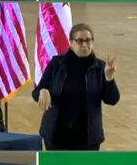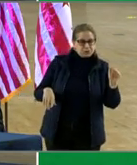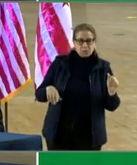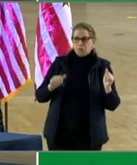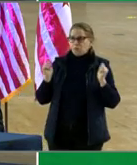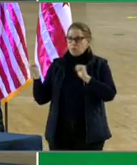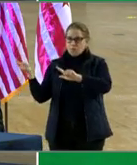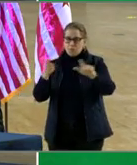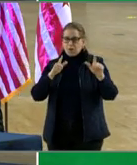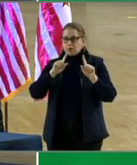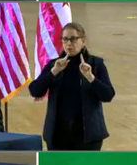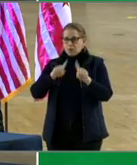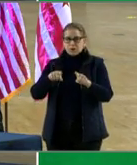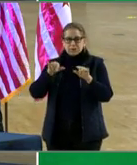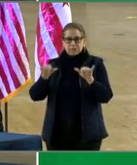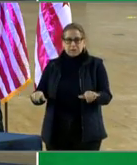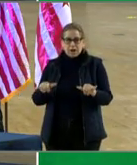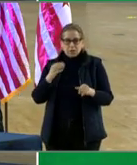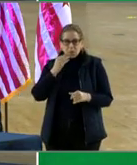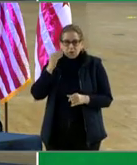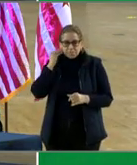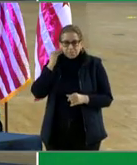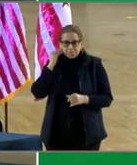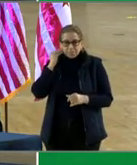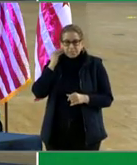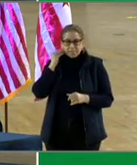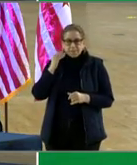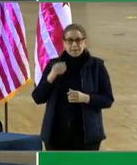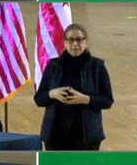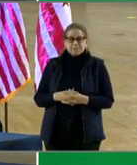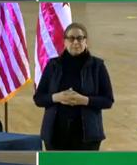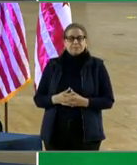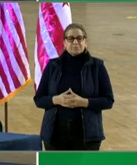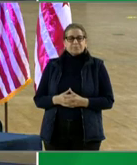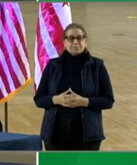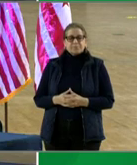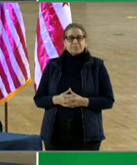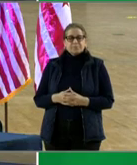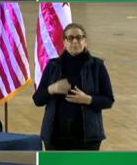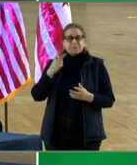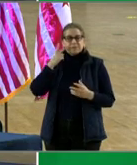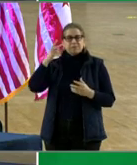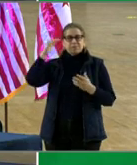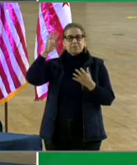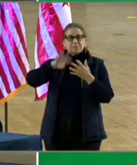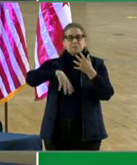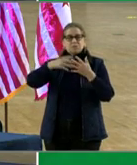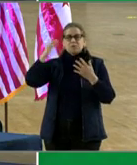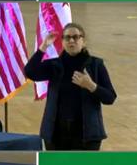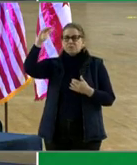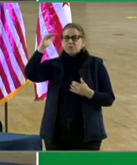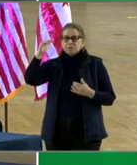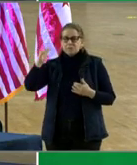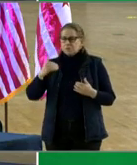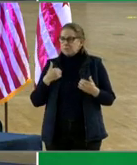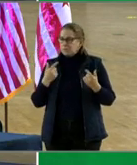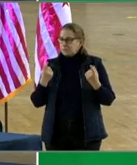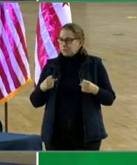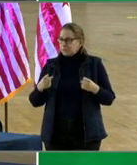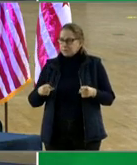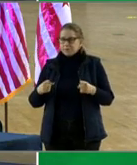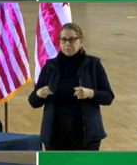various district interventions up till now. And as you know, my first mayor's